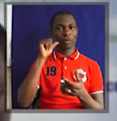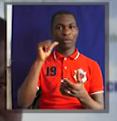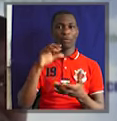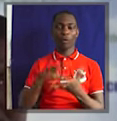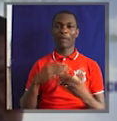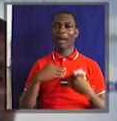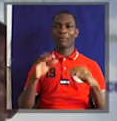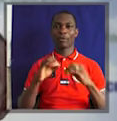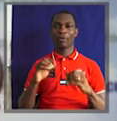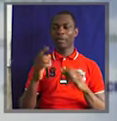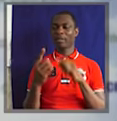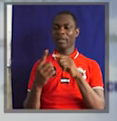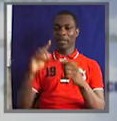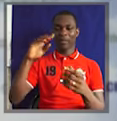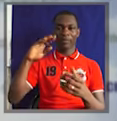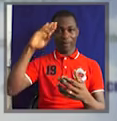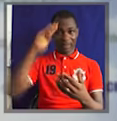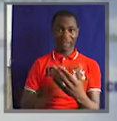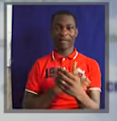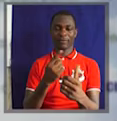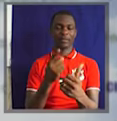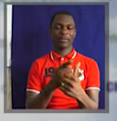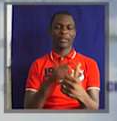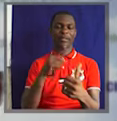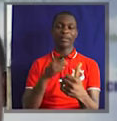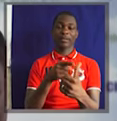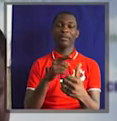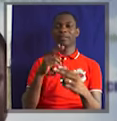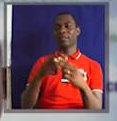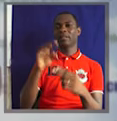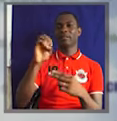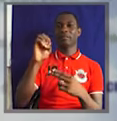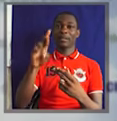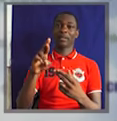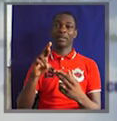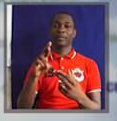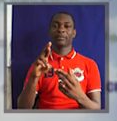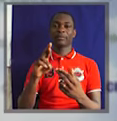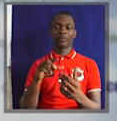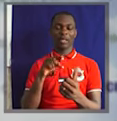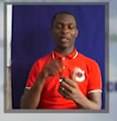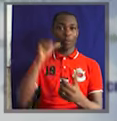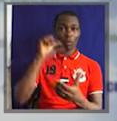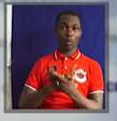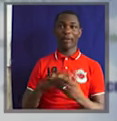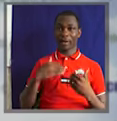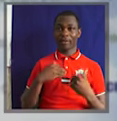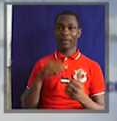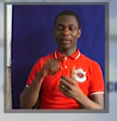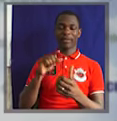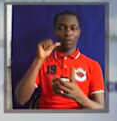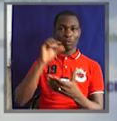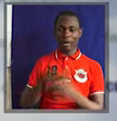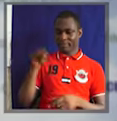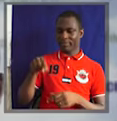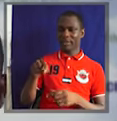okunafo ne first born na ye fra no air E.R. The first born no ewo eyere na ye fra